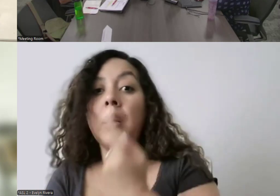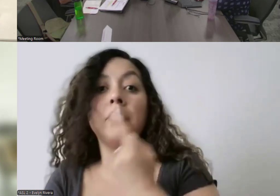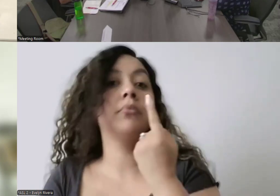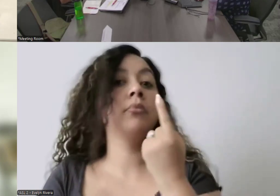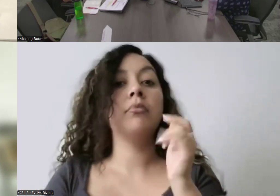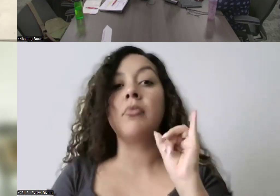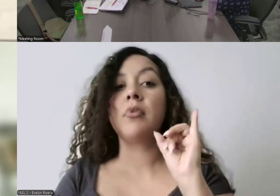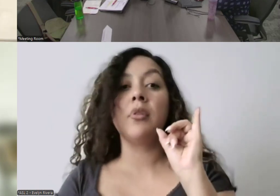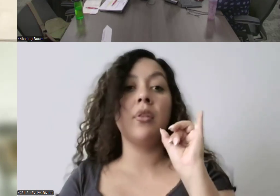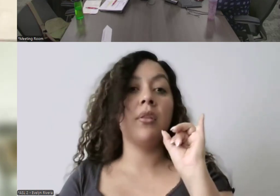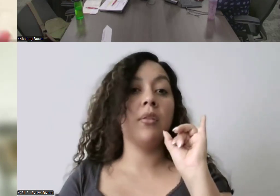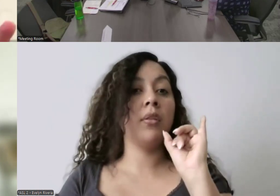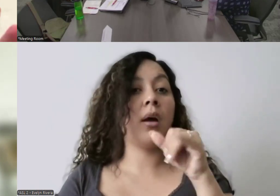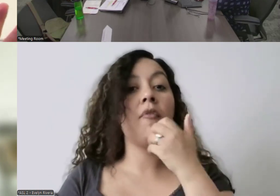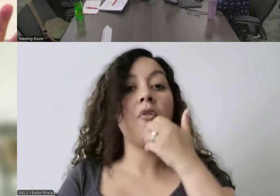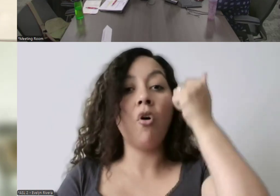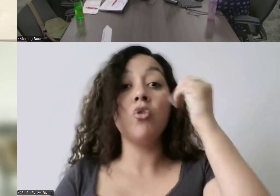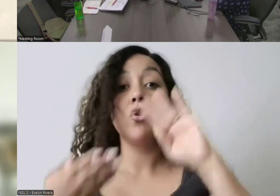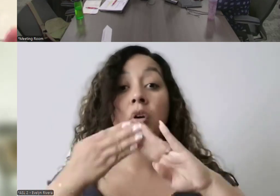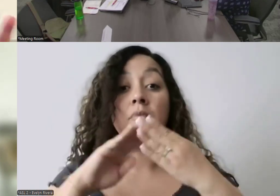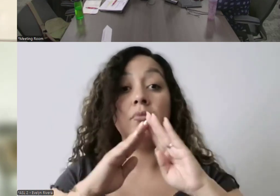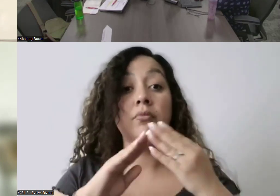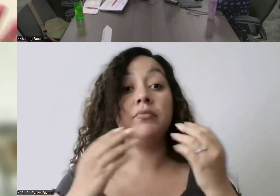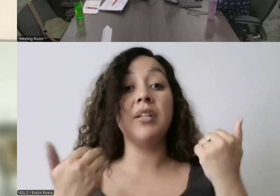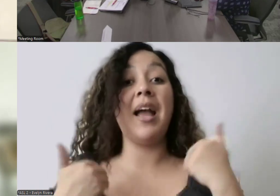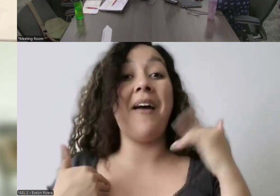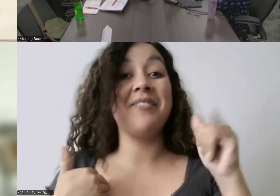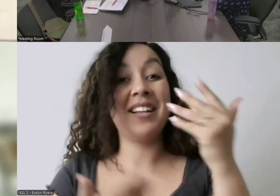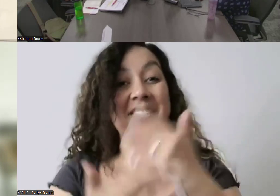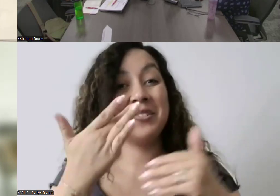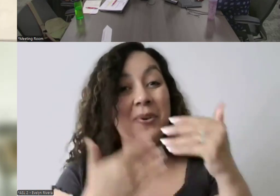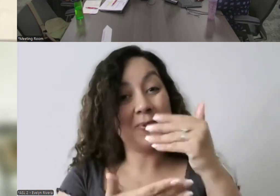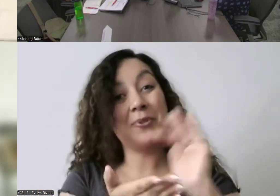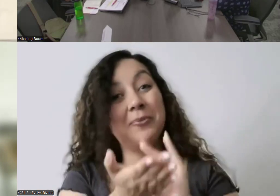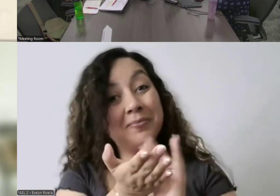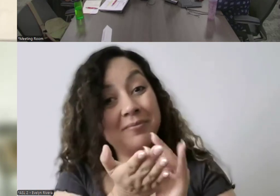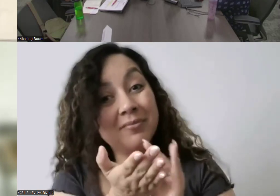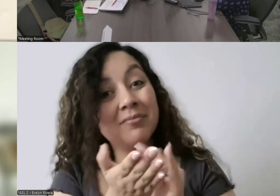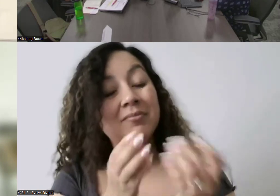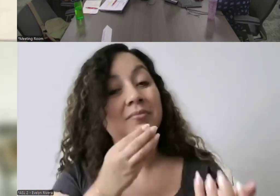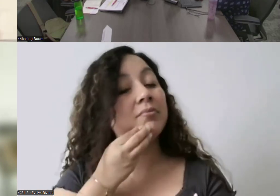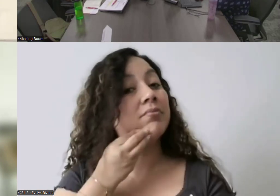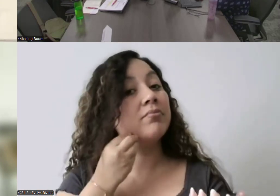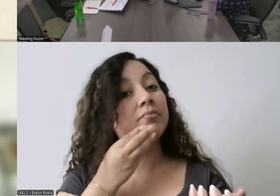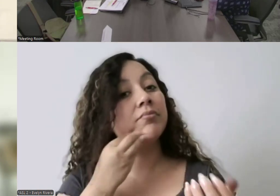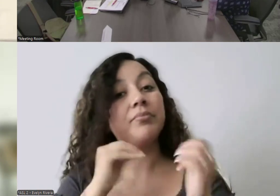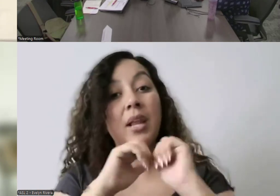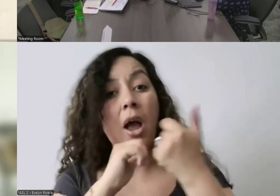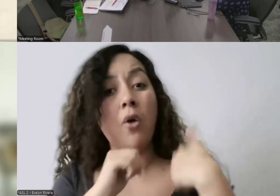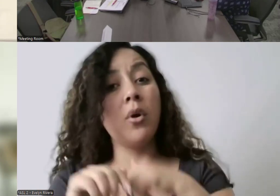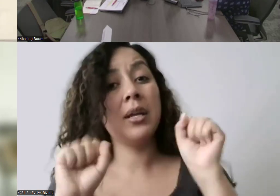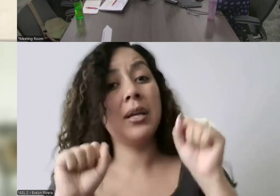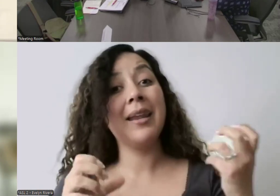that for elder communities to have that social prescription how we can kind of get